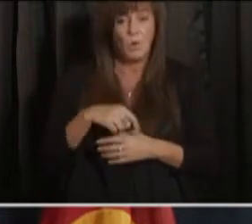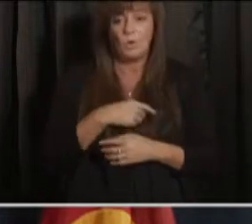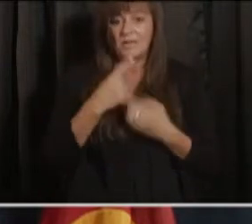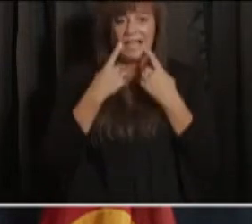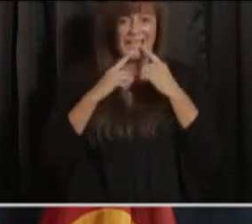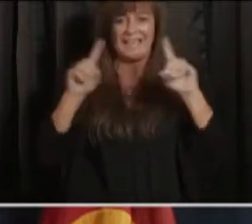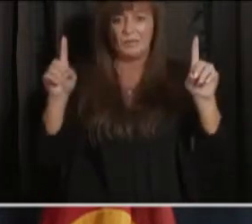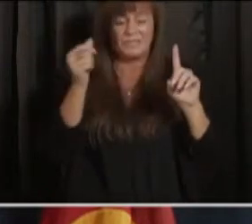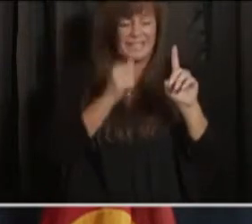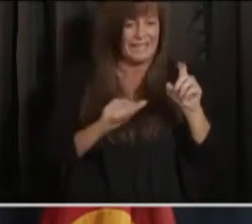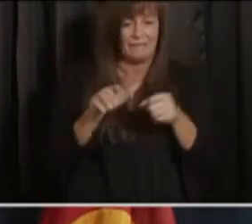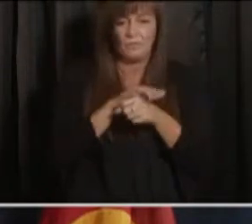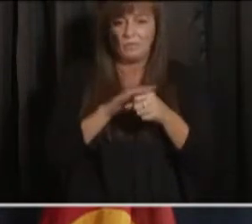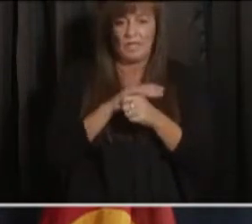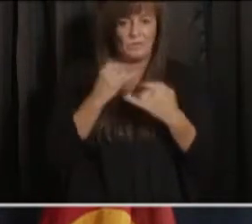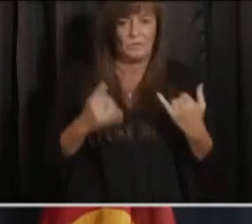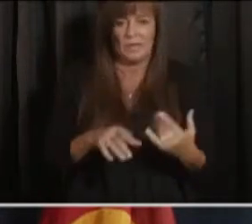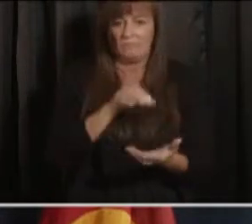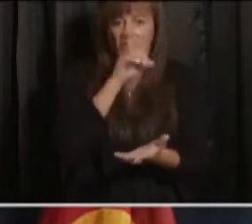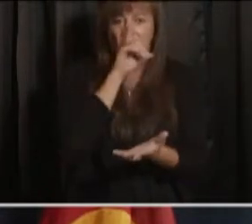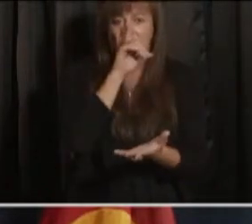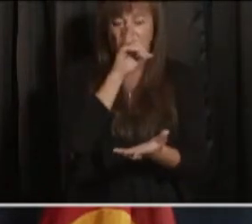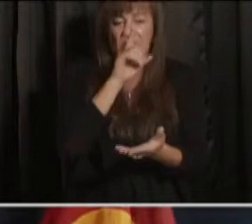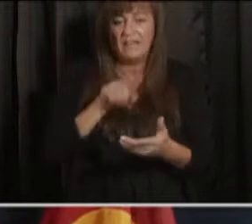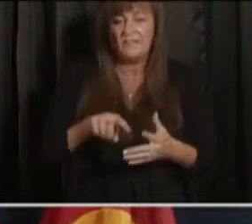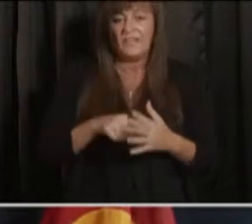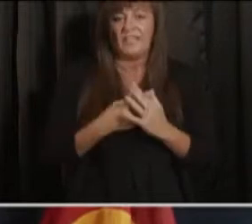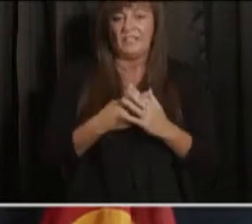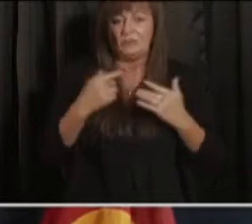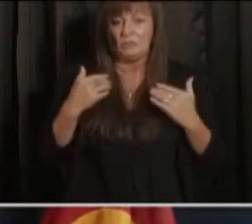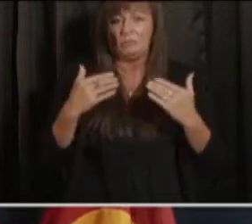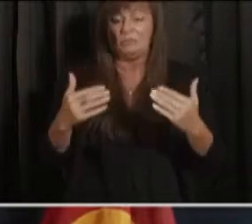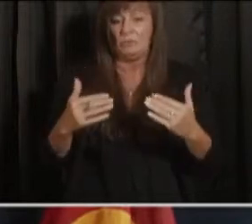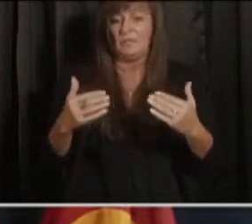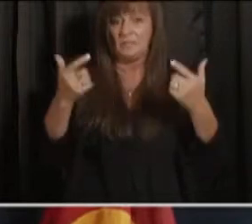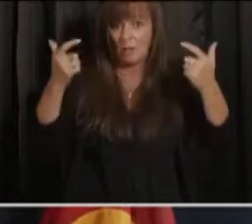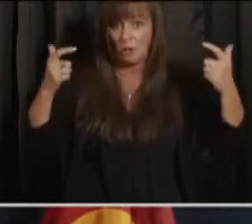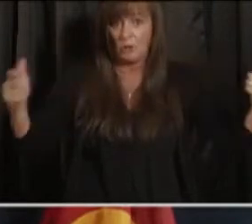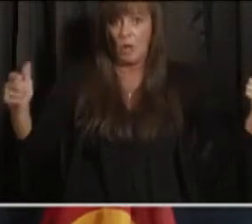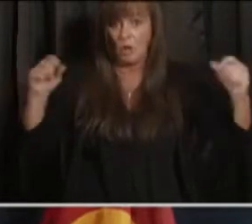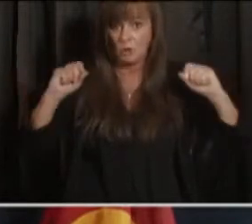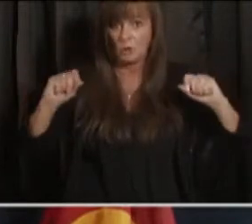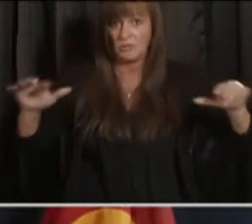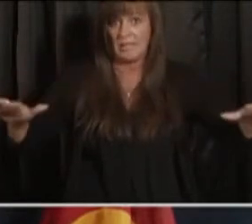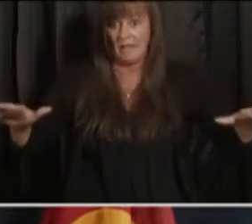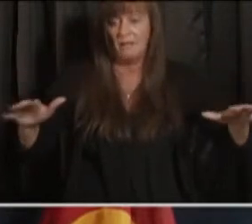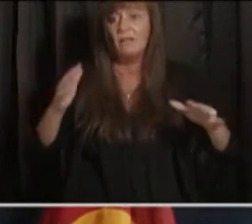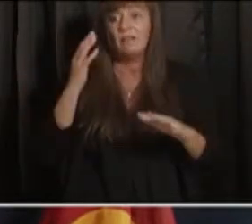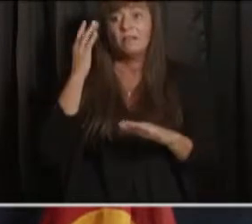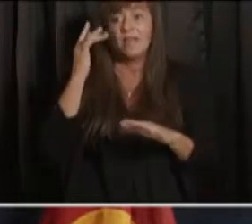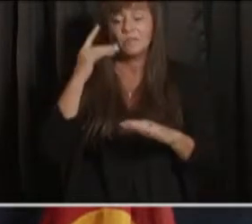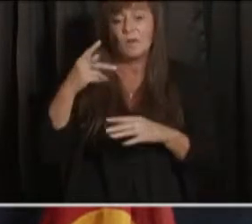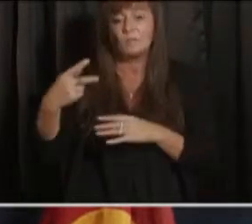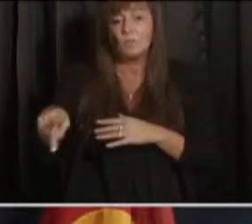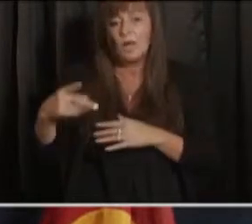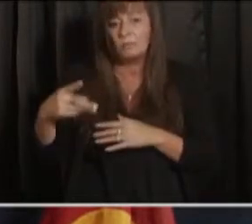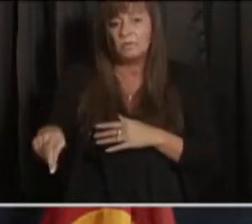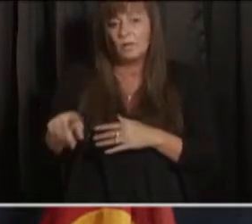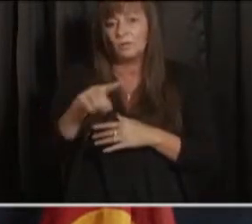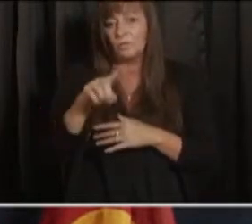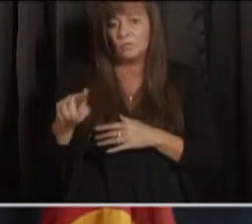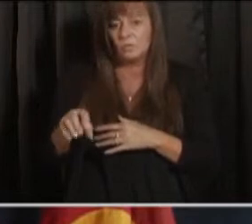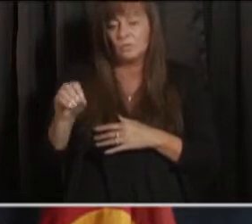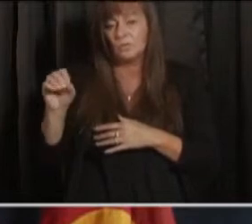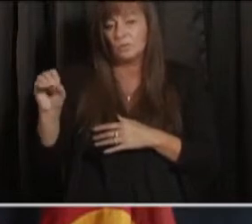those sites today, and the initial push is on larger scale sites. So that's why we're doing, Pueblo Zoo,